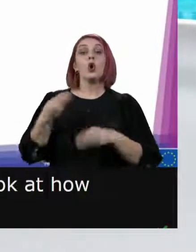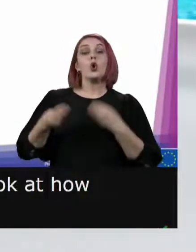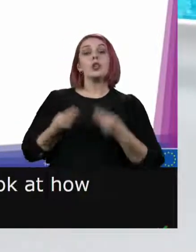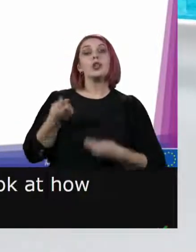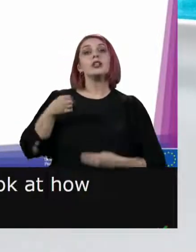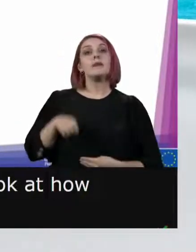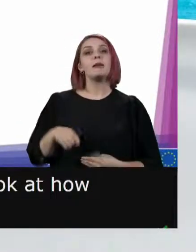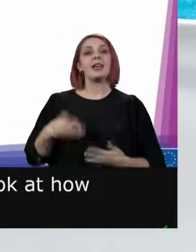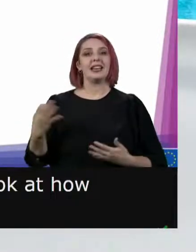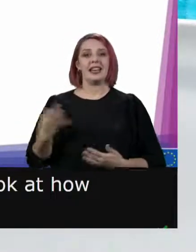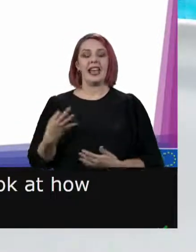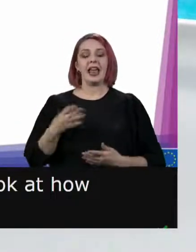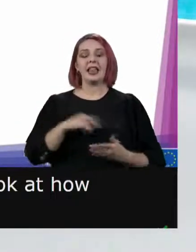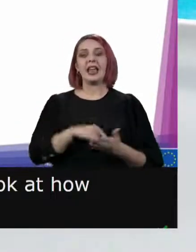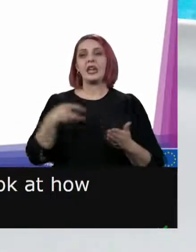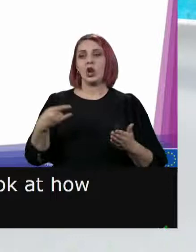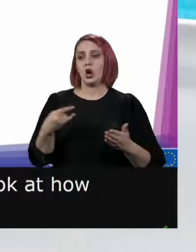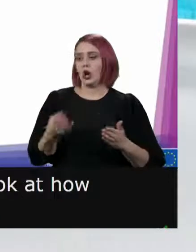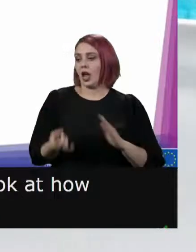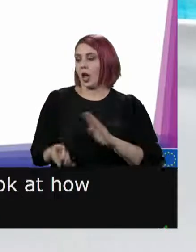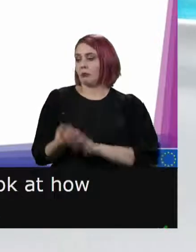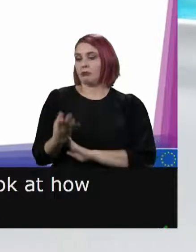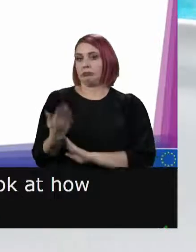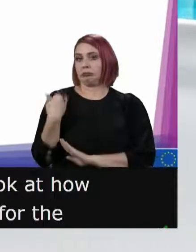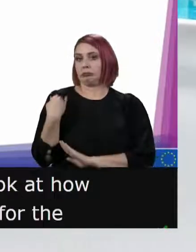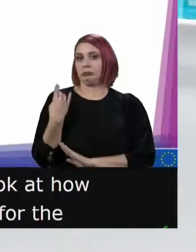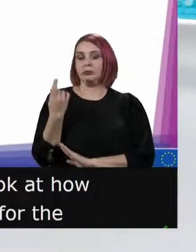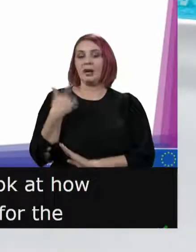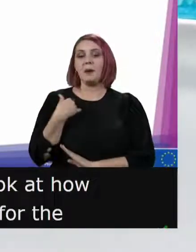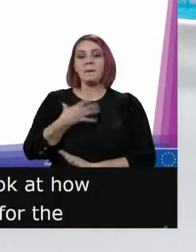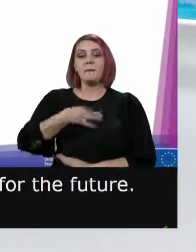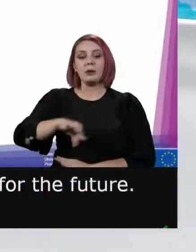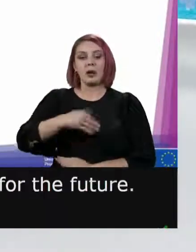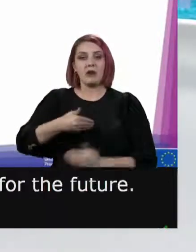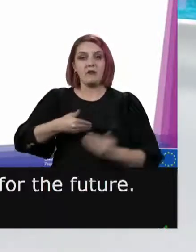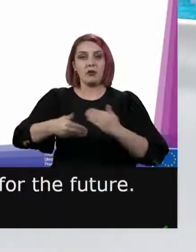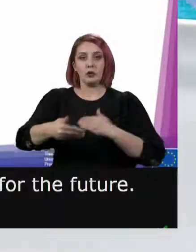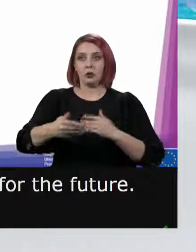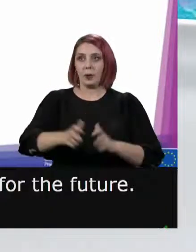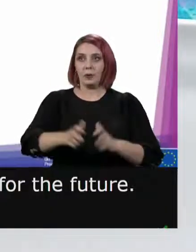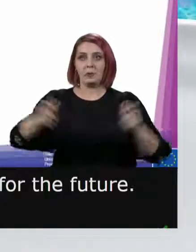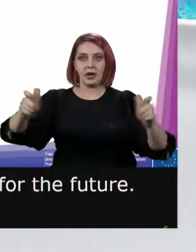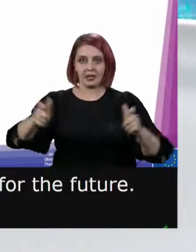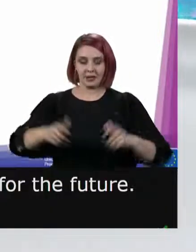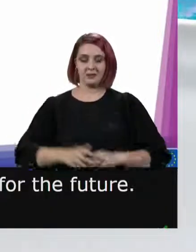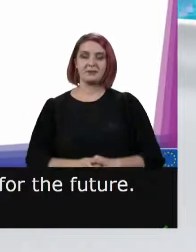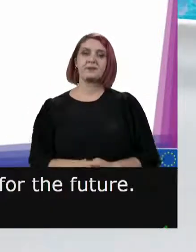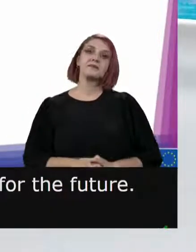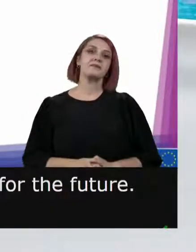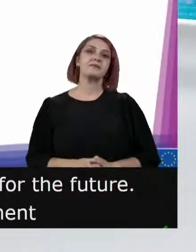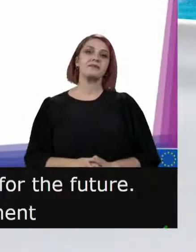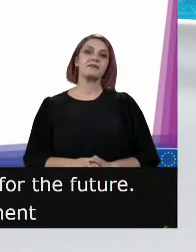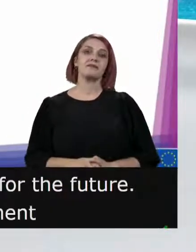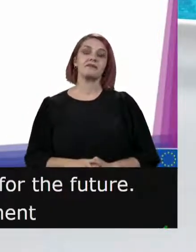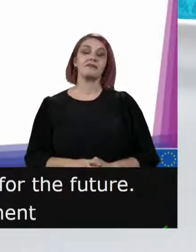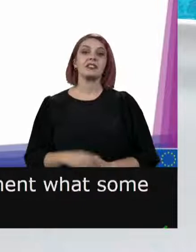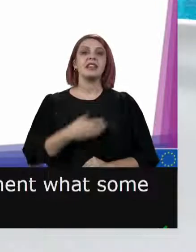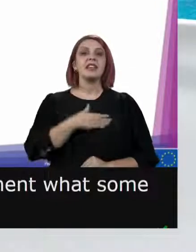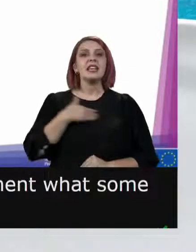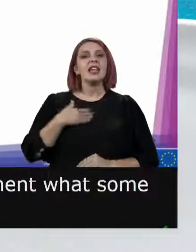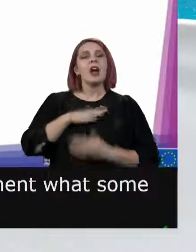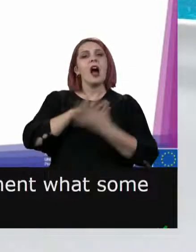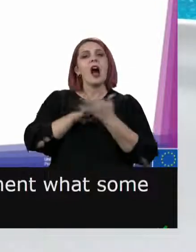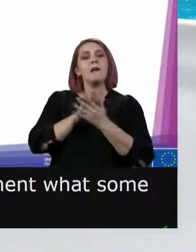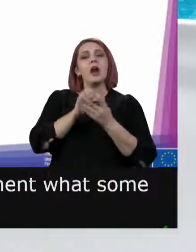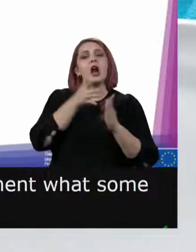for the future. And I want to touch upon for a very short moment what some of those technologies are before we